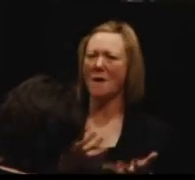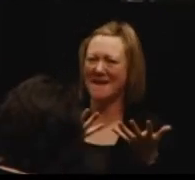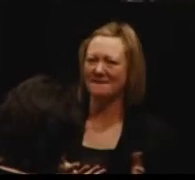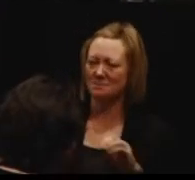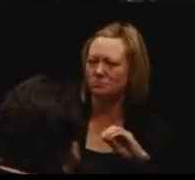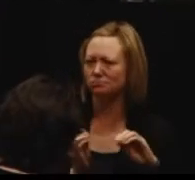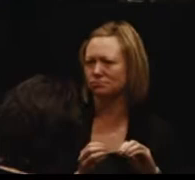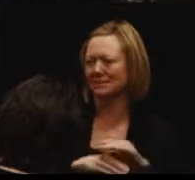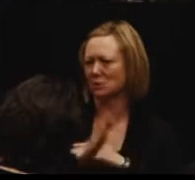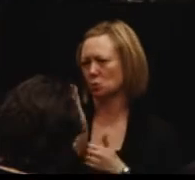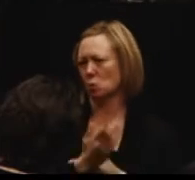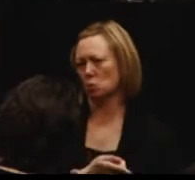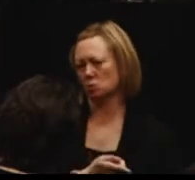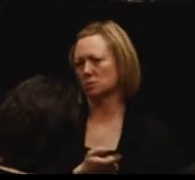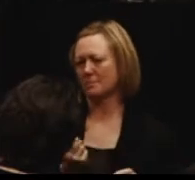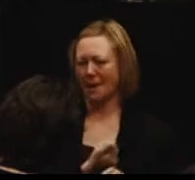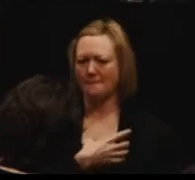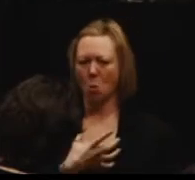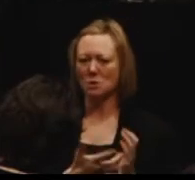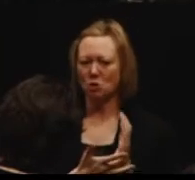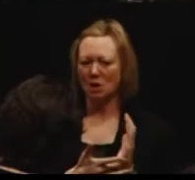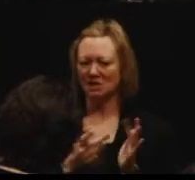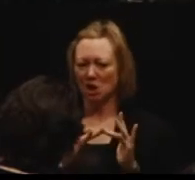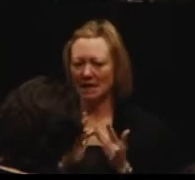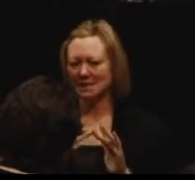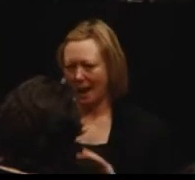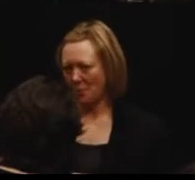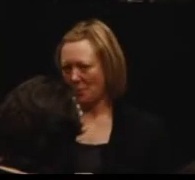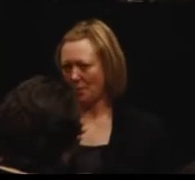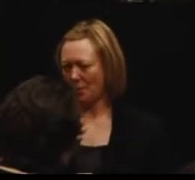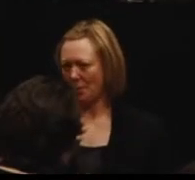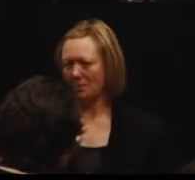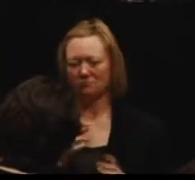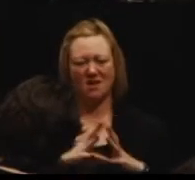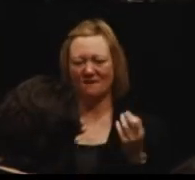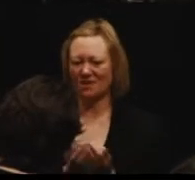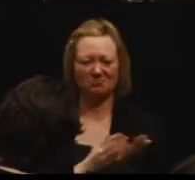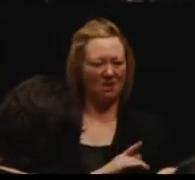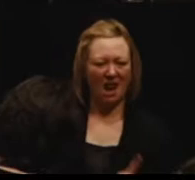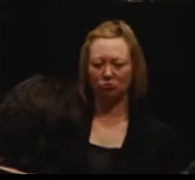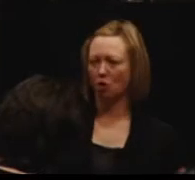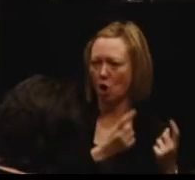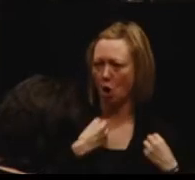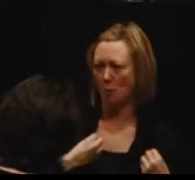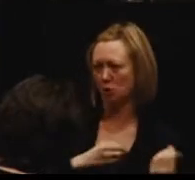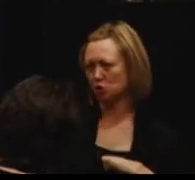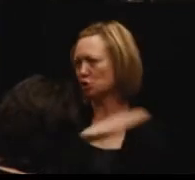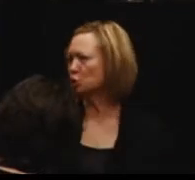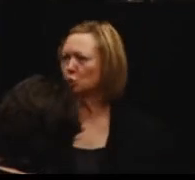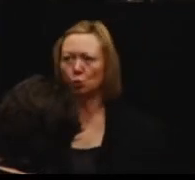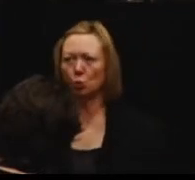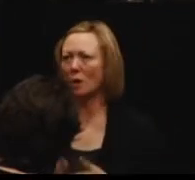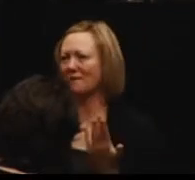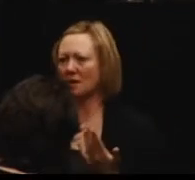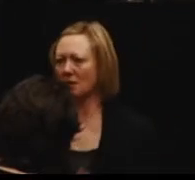completely technology and internet capable, and just everything from electronic commerce to whatever. The other thing, when you look at